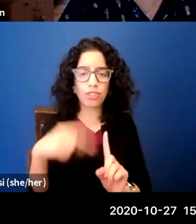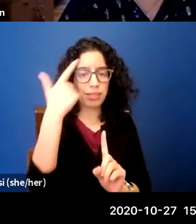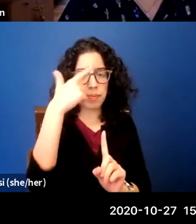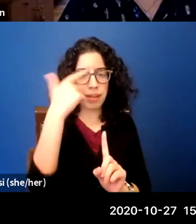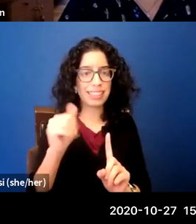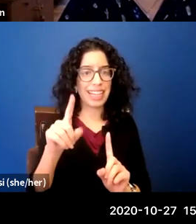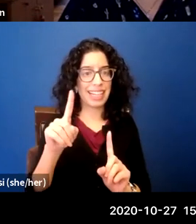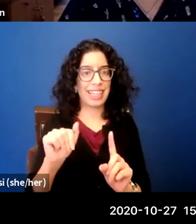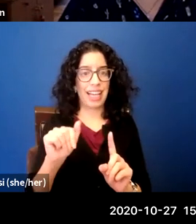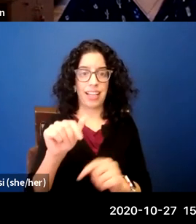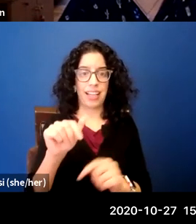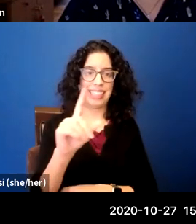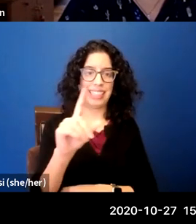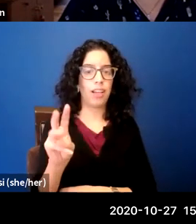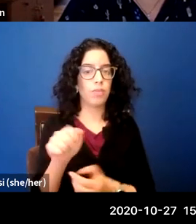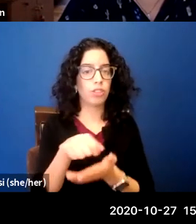was widespread,